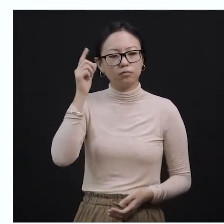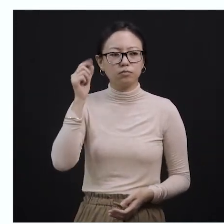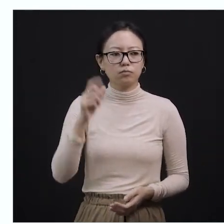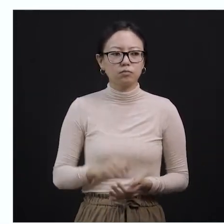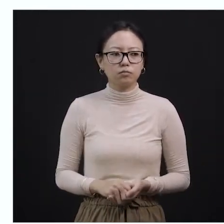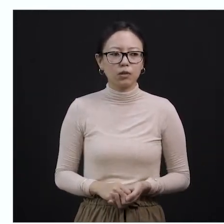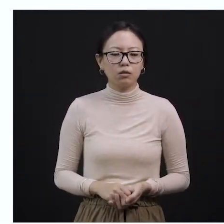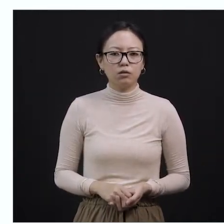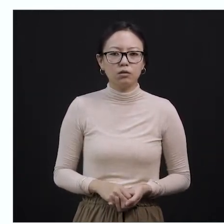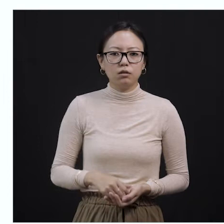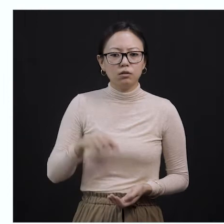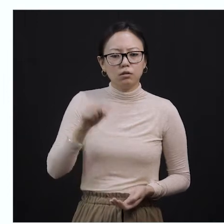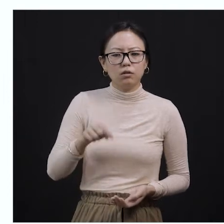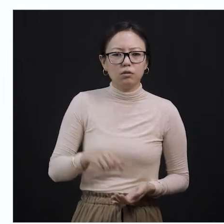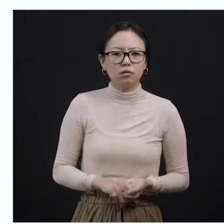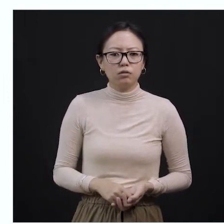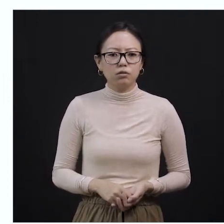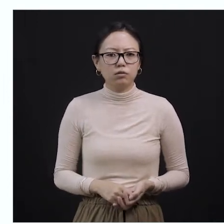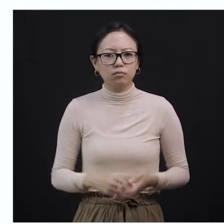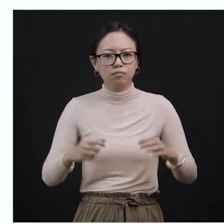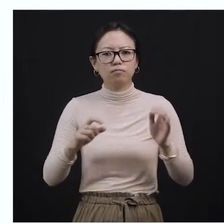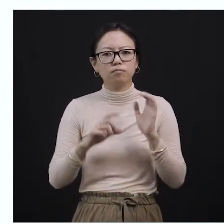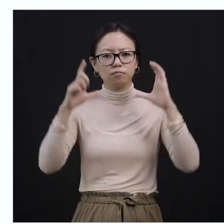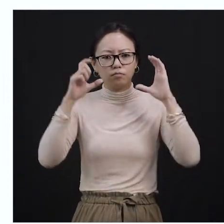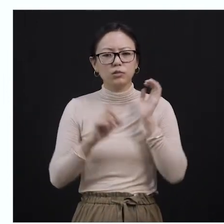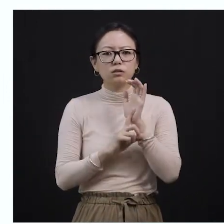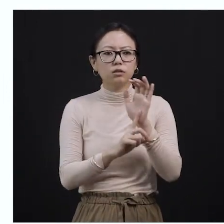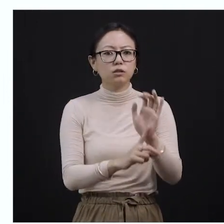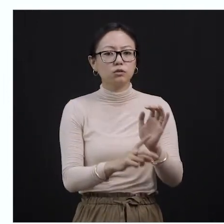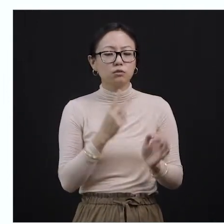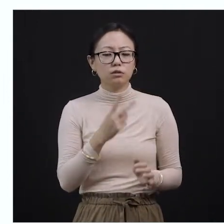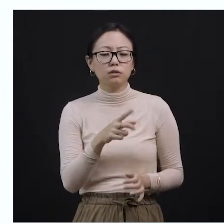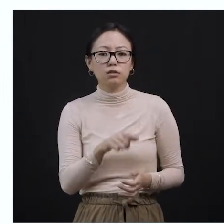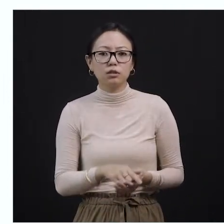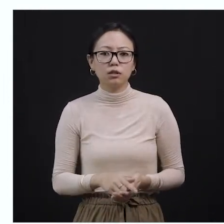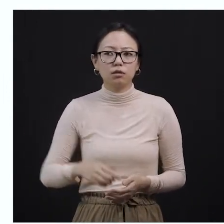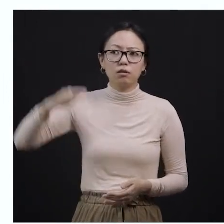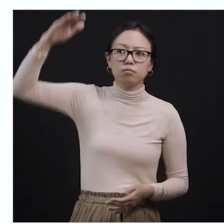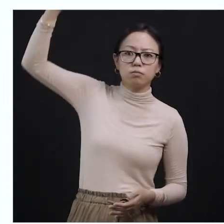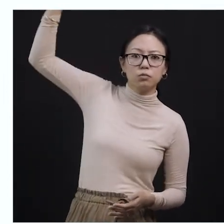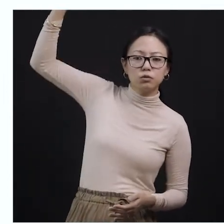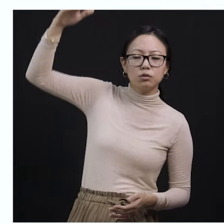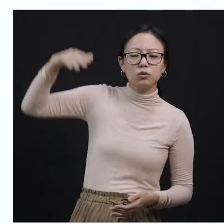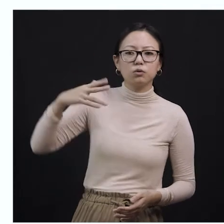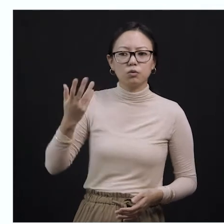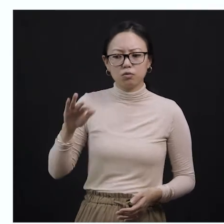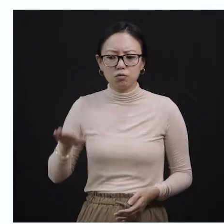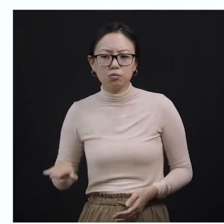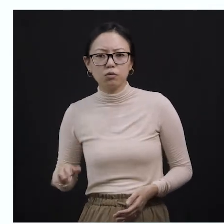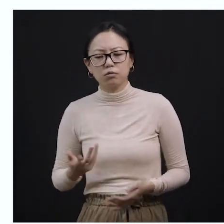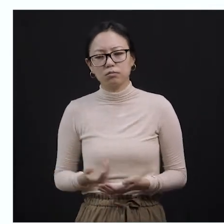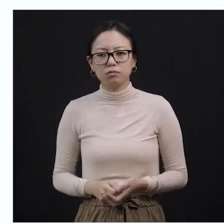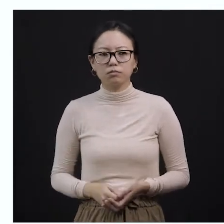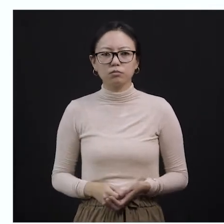tallest. Tallest means uh, you can compare yourself with your friends, your height, the